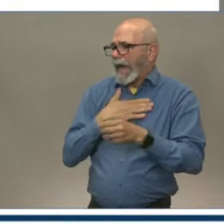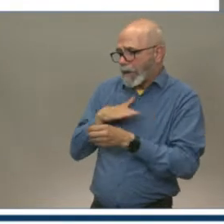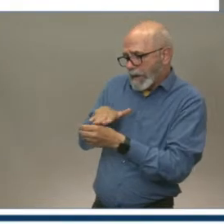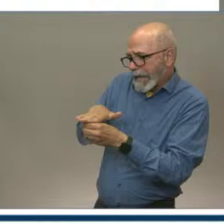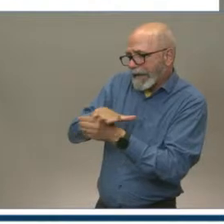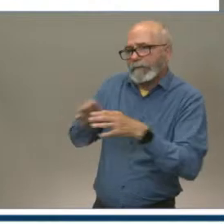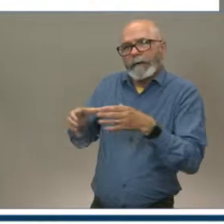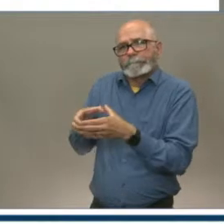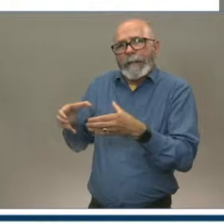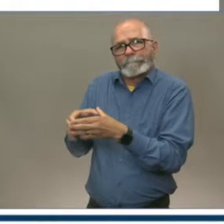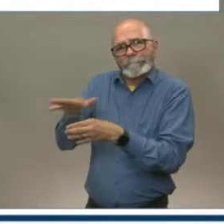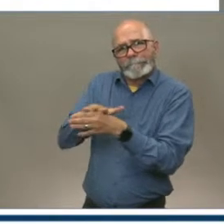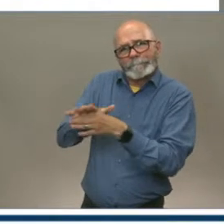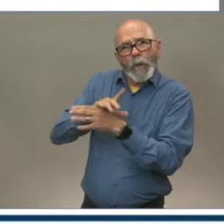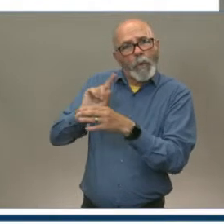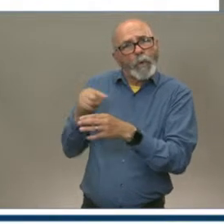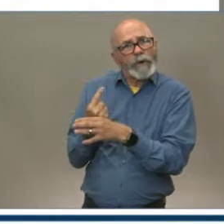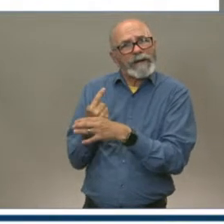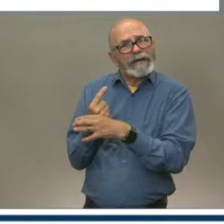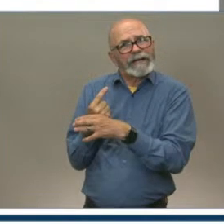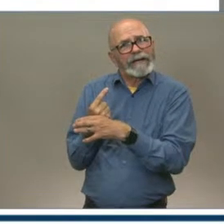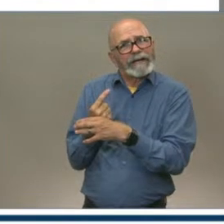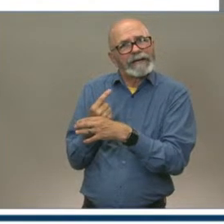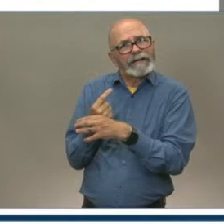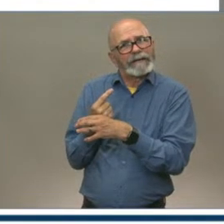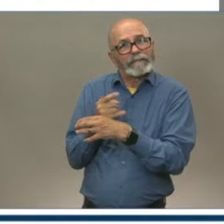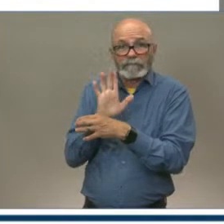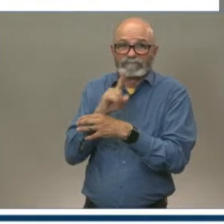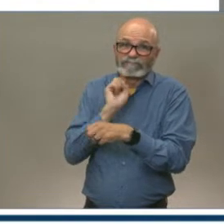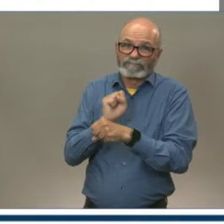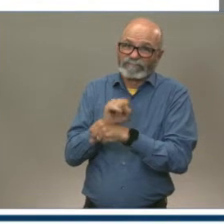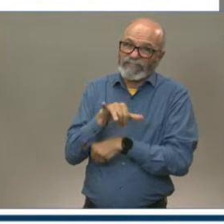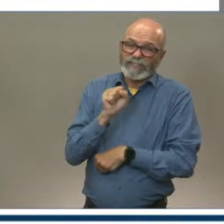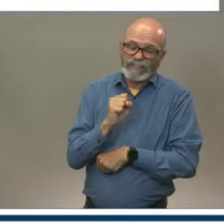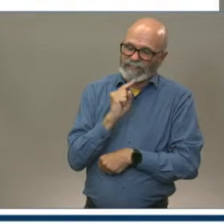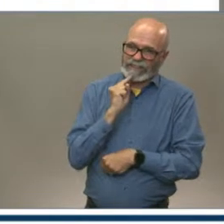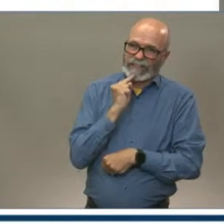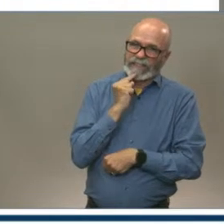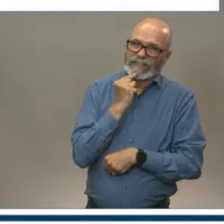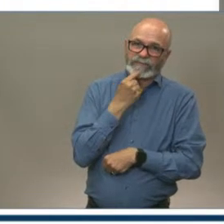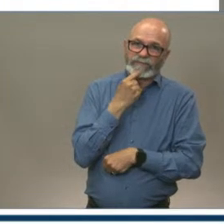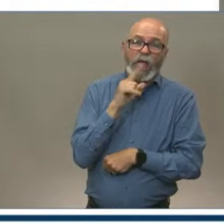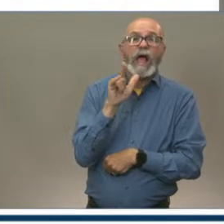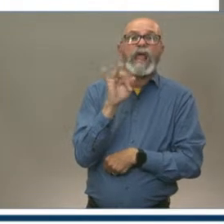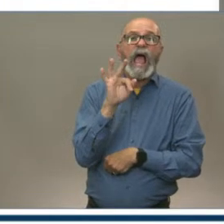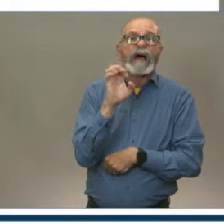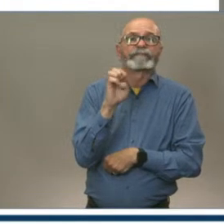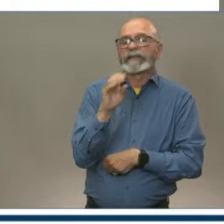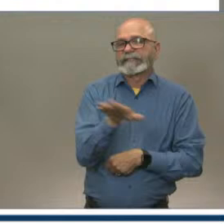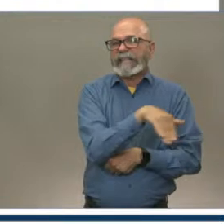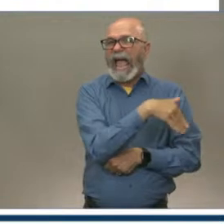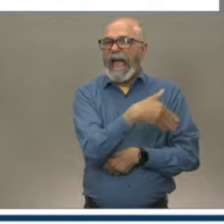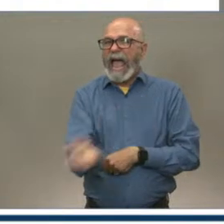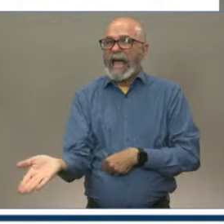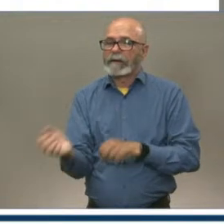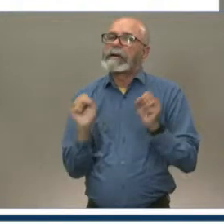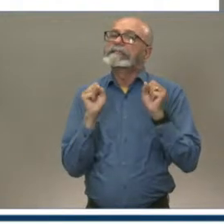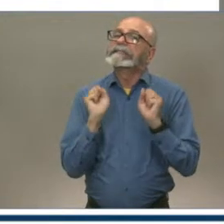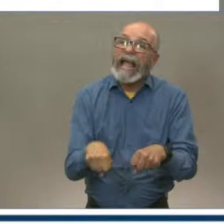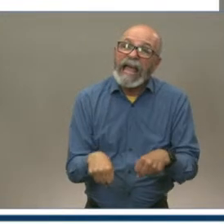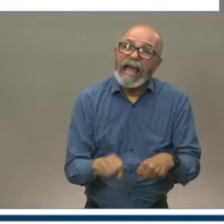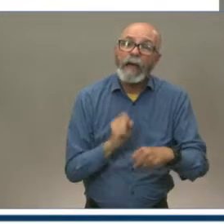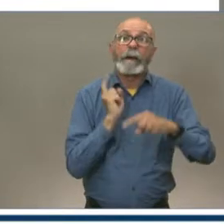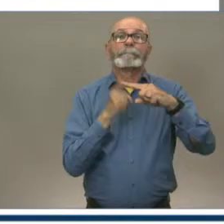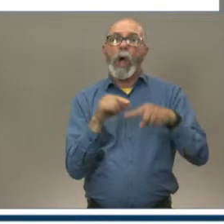Make no mistake, this is a serious situation with lives, jobs, and futures at stake. Each of us needs to respond